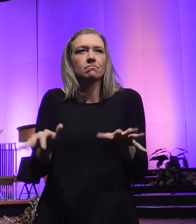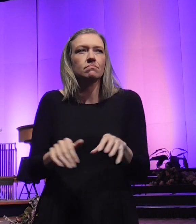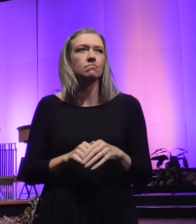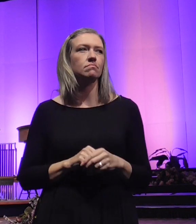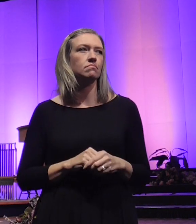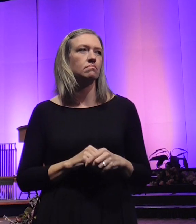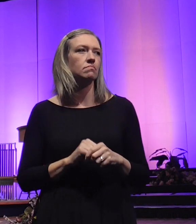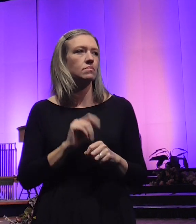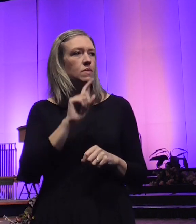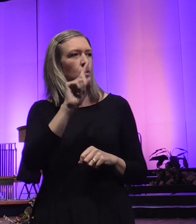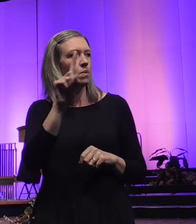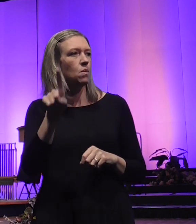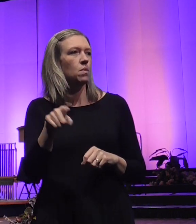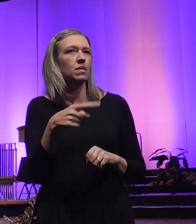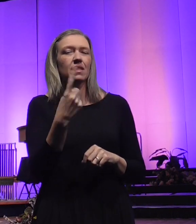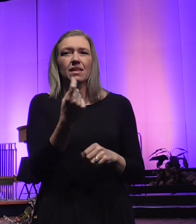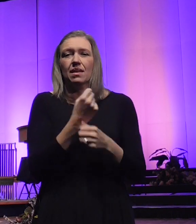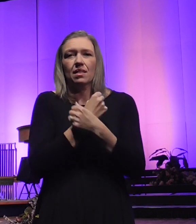There is